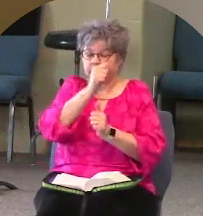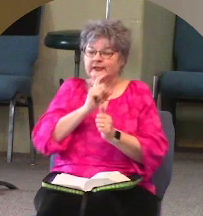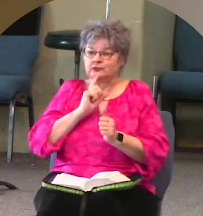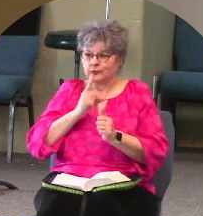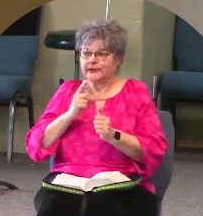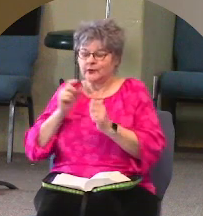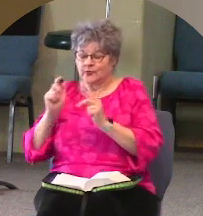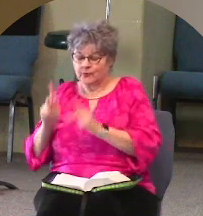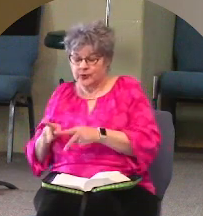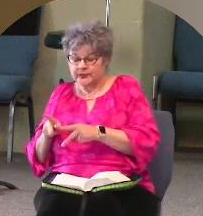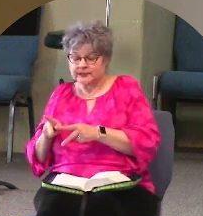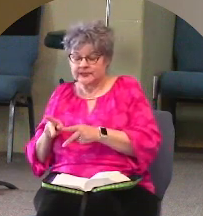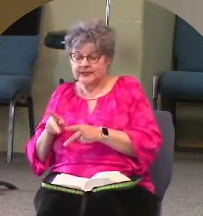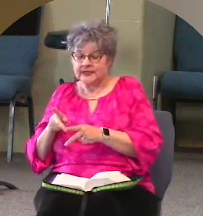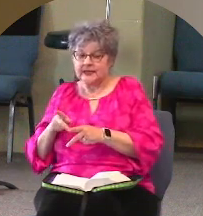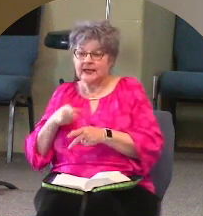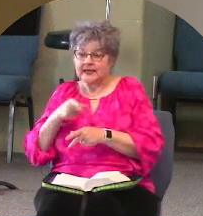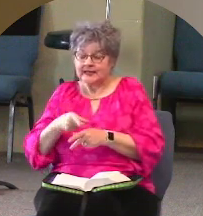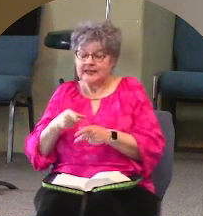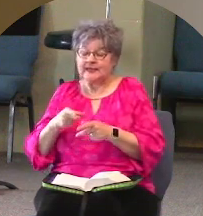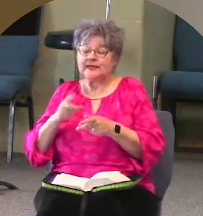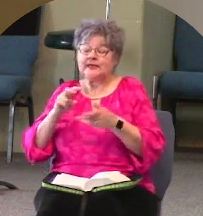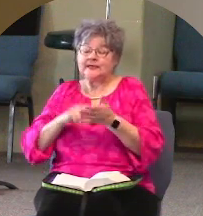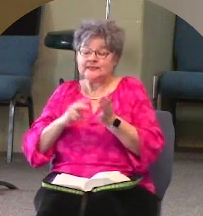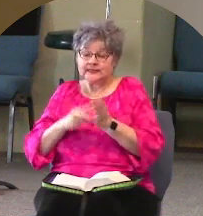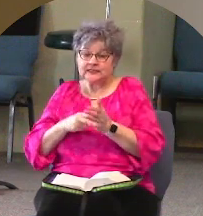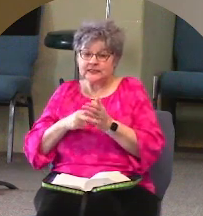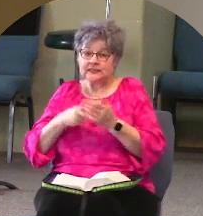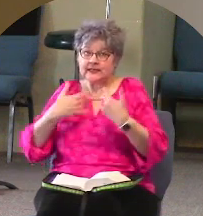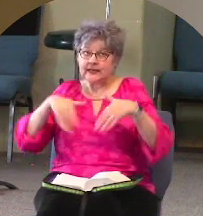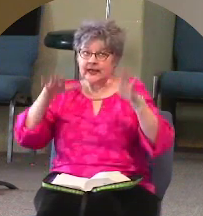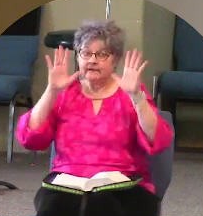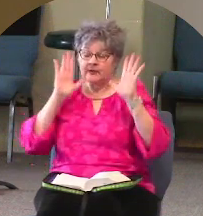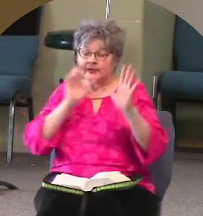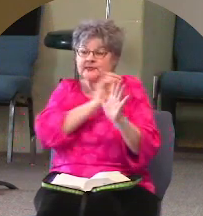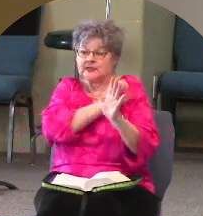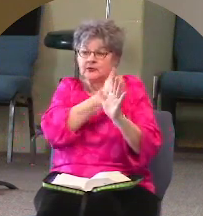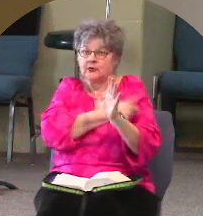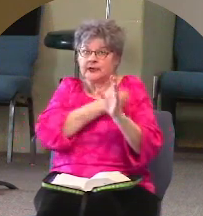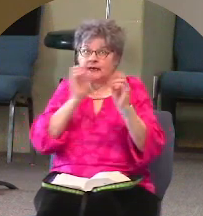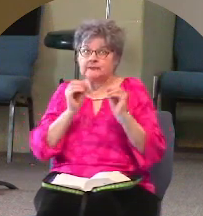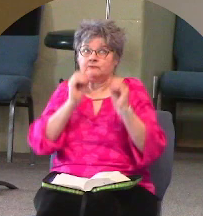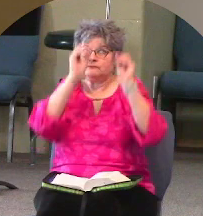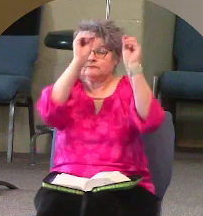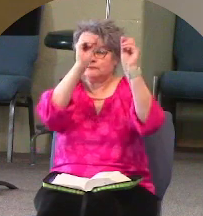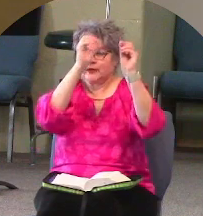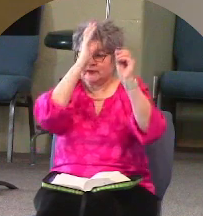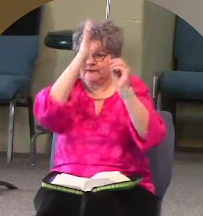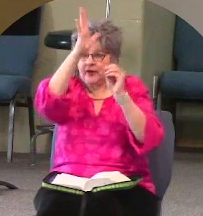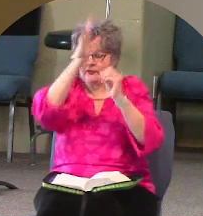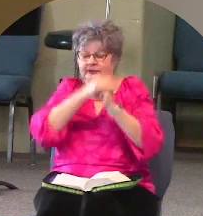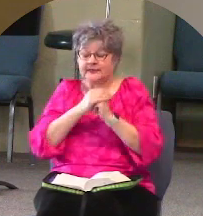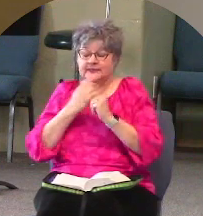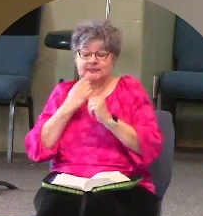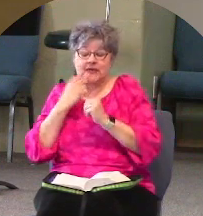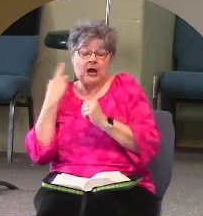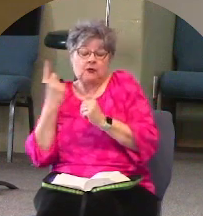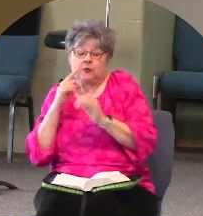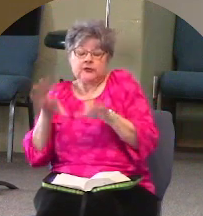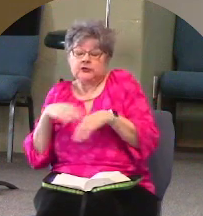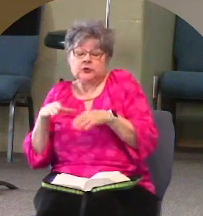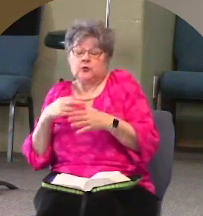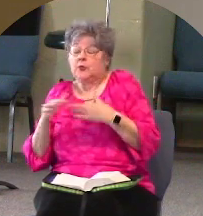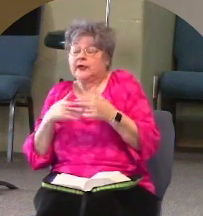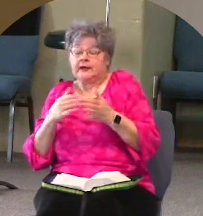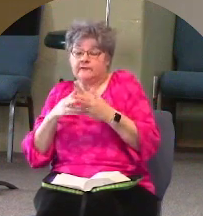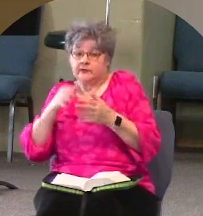person, he intentionally gave his authority and placed it in the hands of the Father. And he said, I will only do what the Father leads me to do